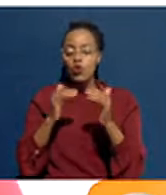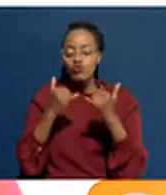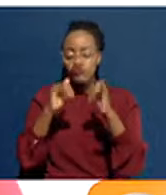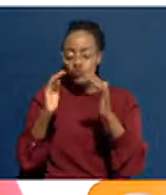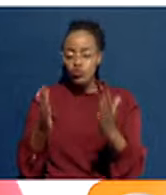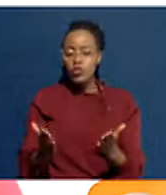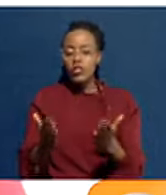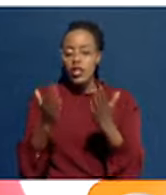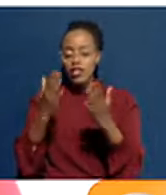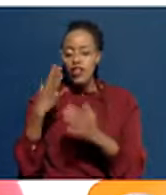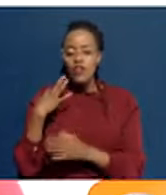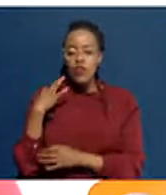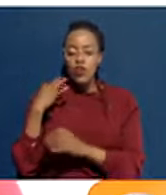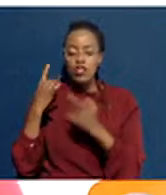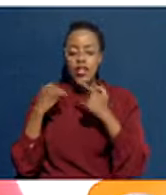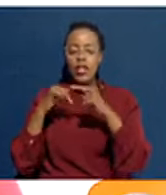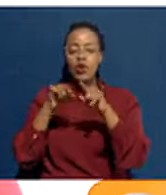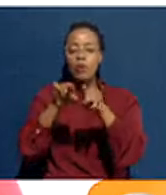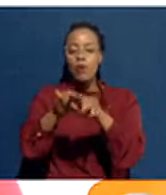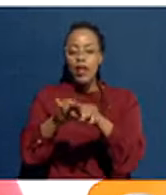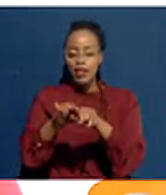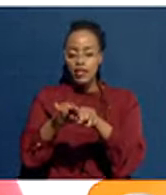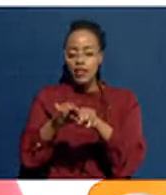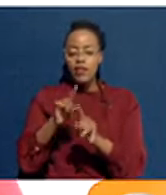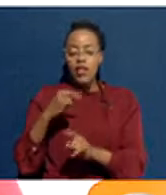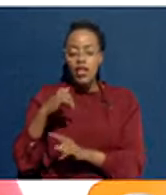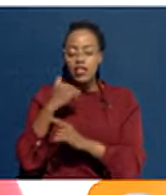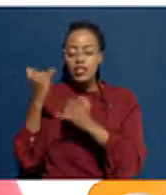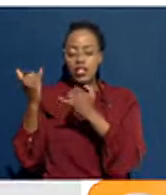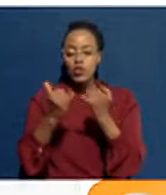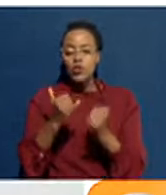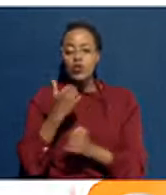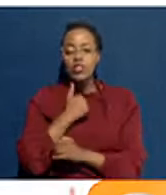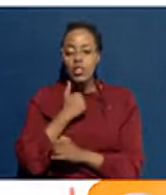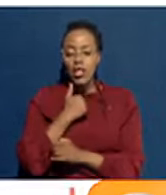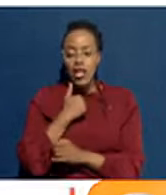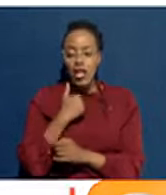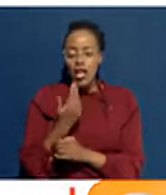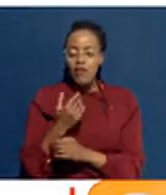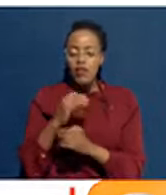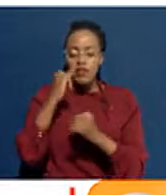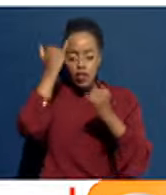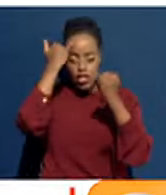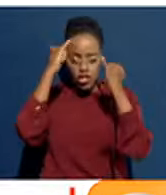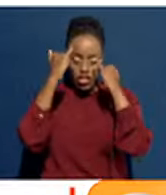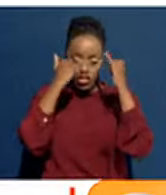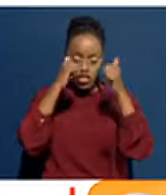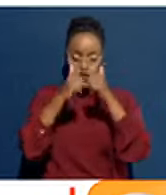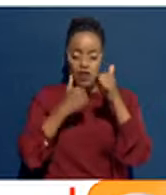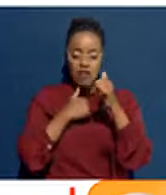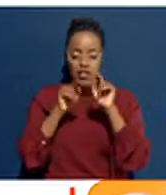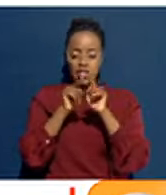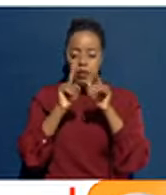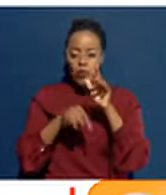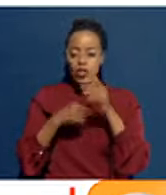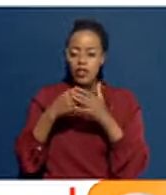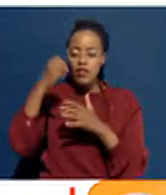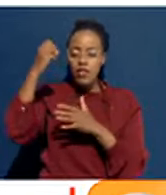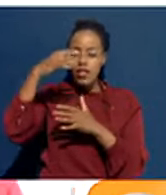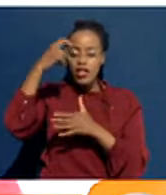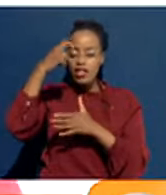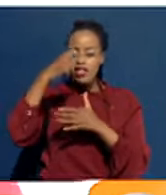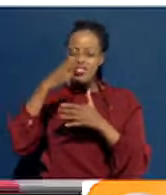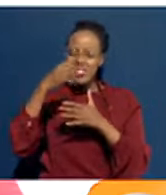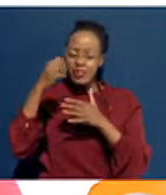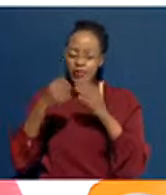enhance voluntary compliance, we have introduced groundbreaking initiatives such as the Electronic Tax